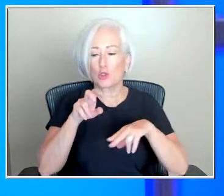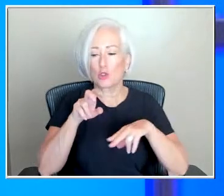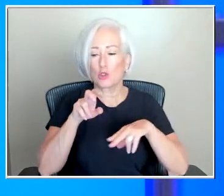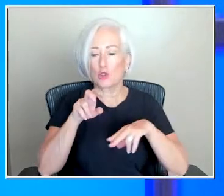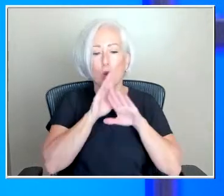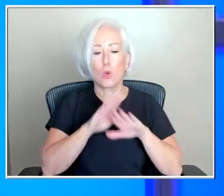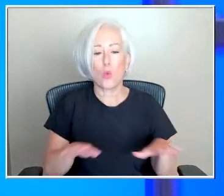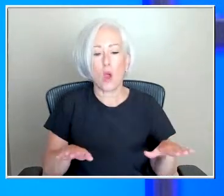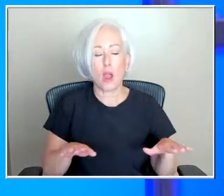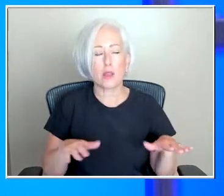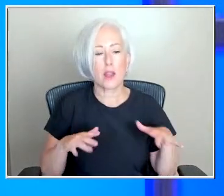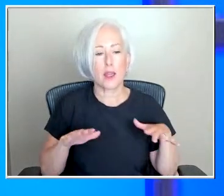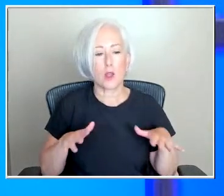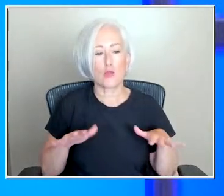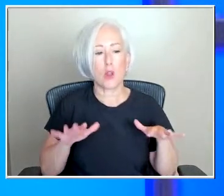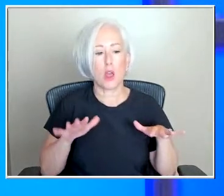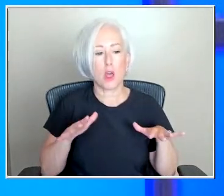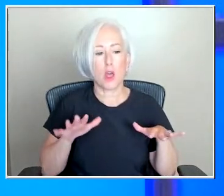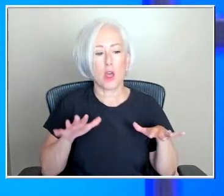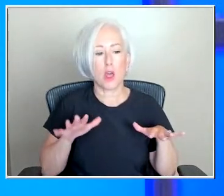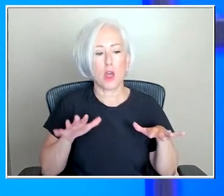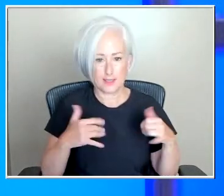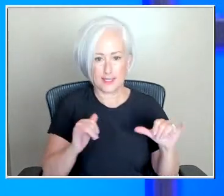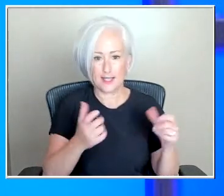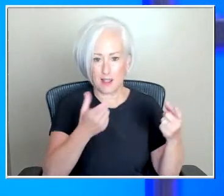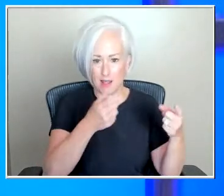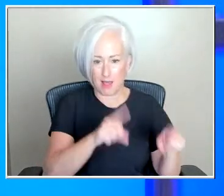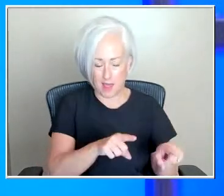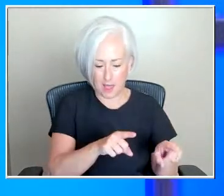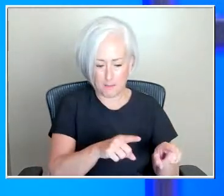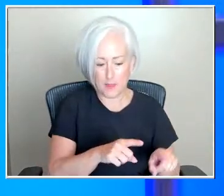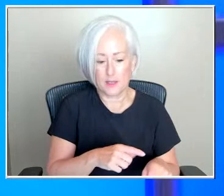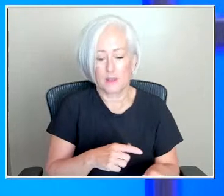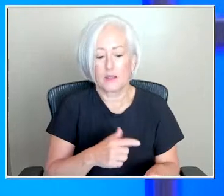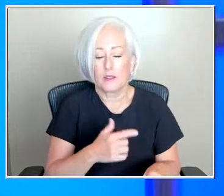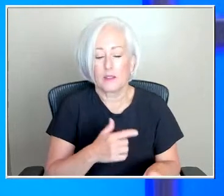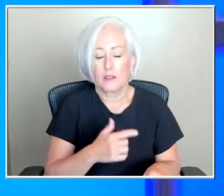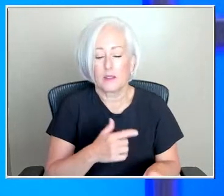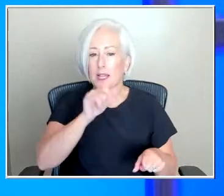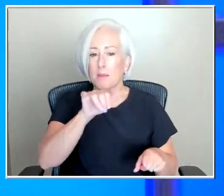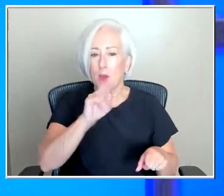wide range of other things, primarily in the beginning movement, so slowness